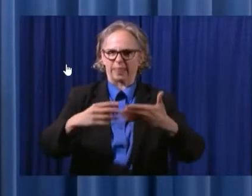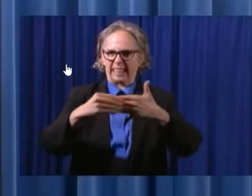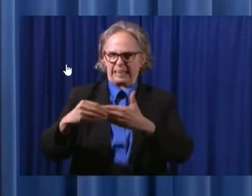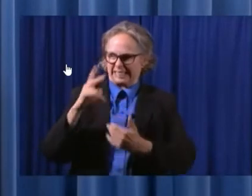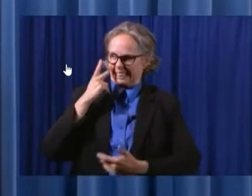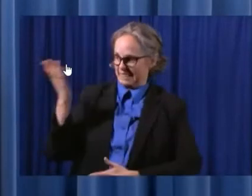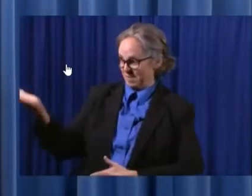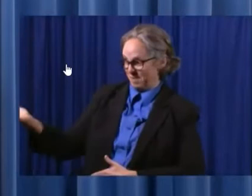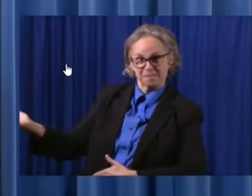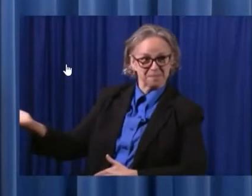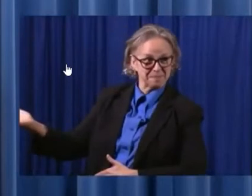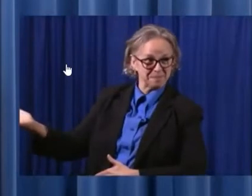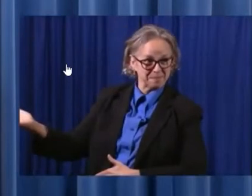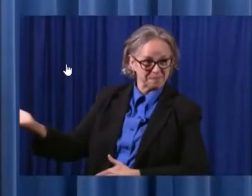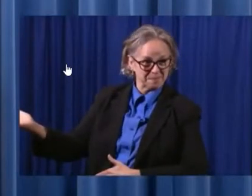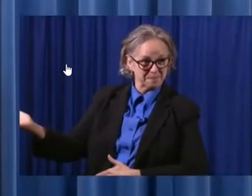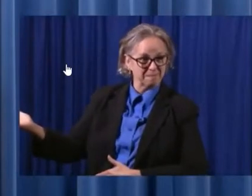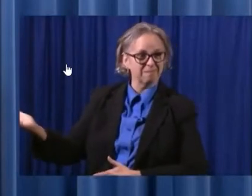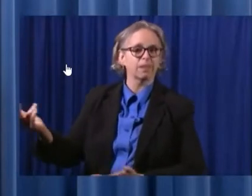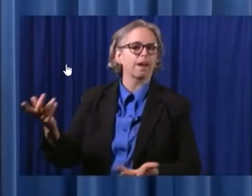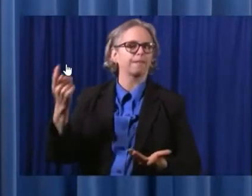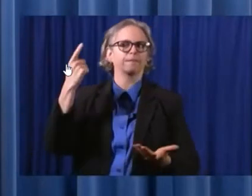for reopening schools.